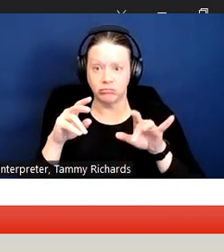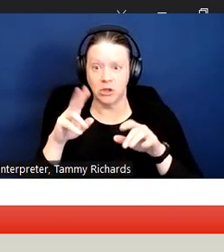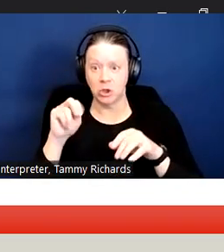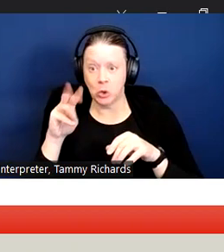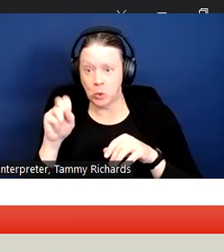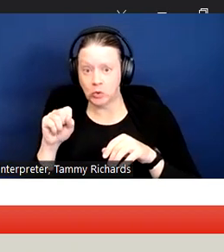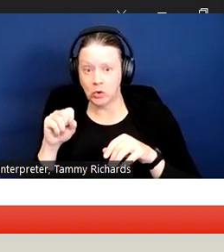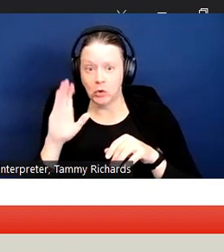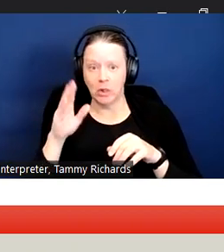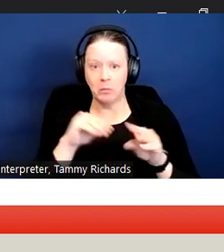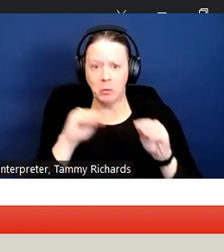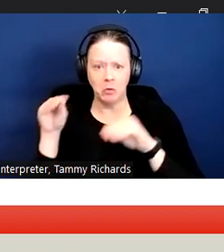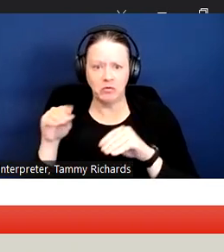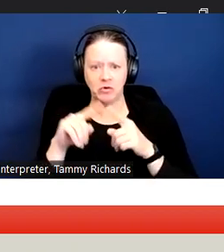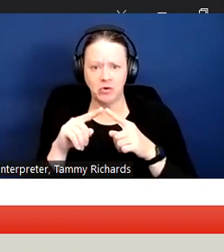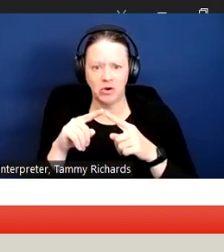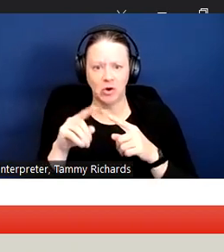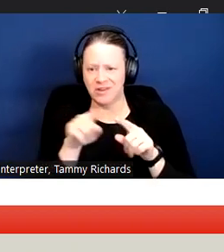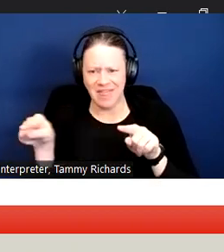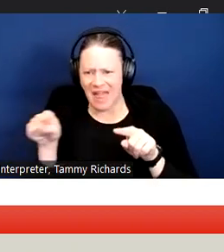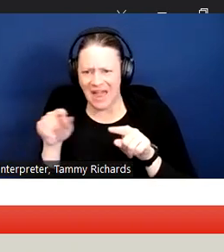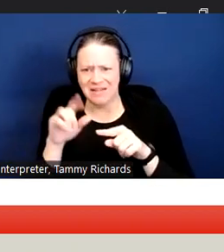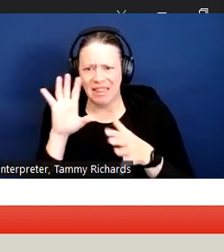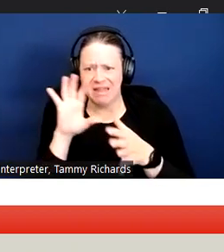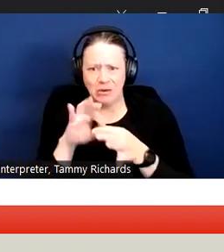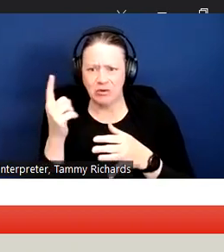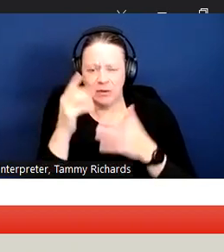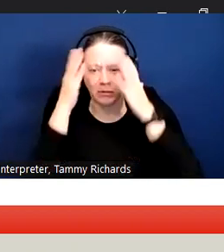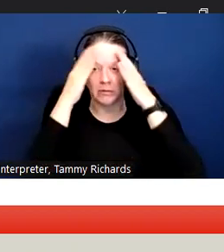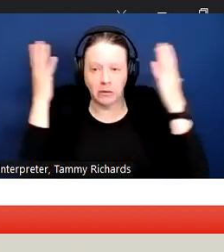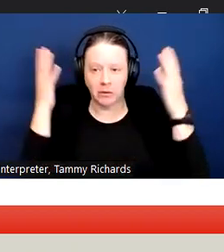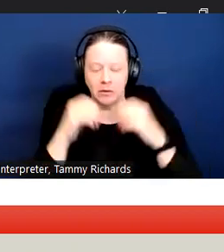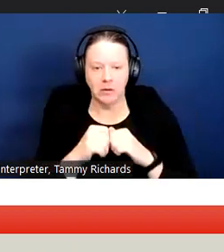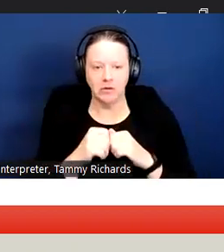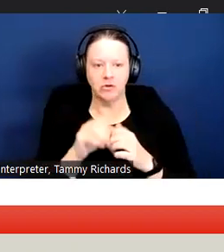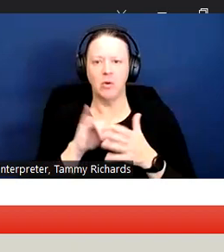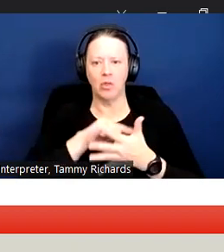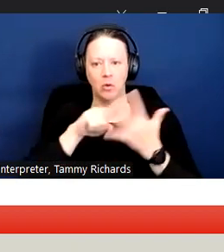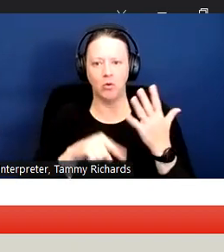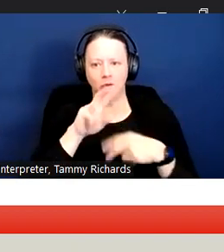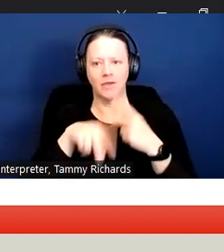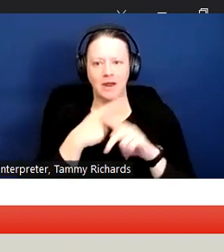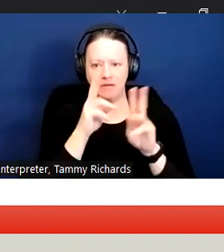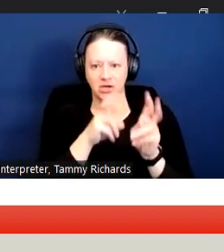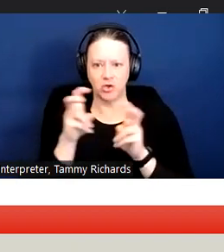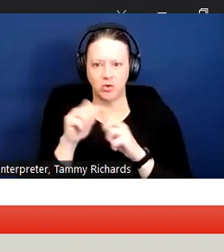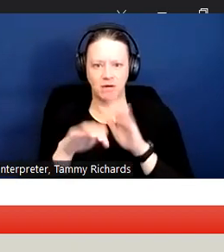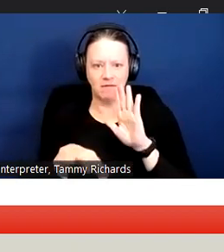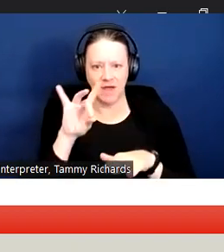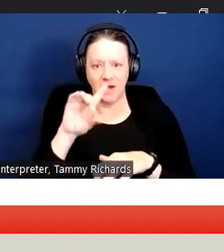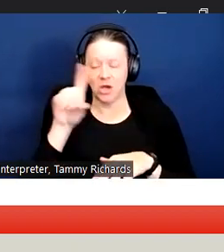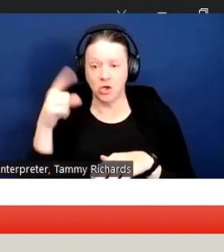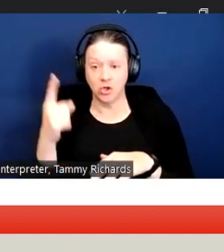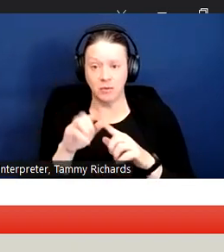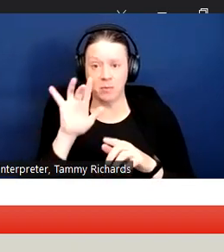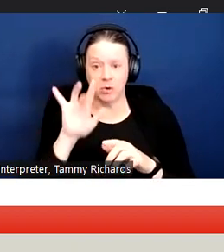going to move to, you know, is this a link or something here instead? So those are the kind of issues you can find just by